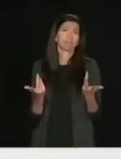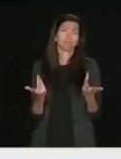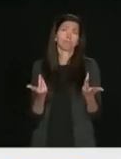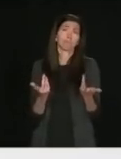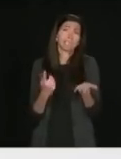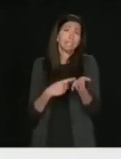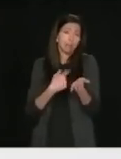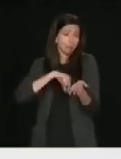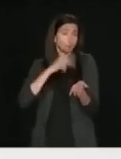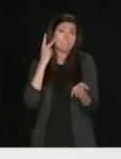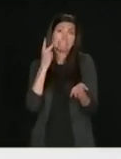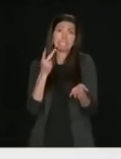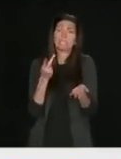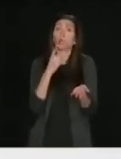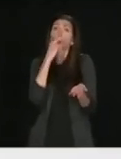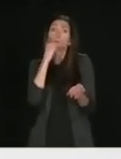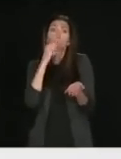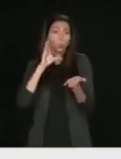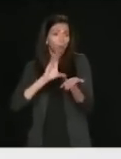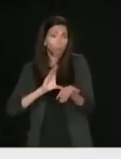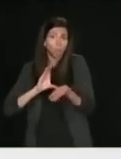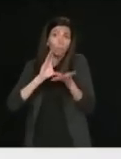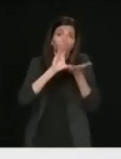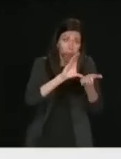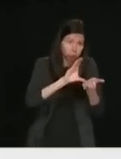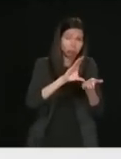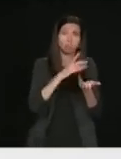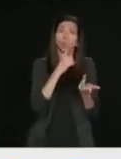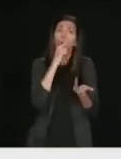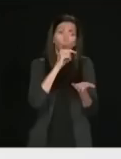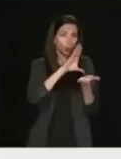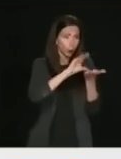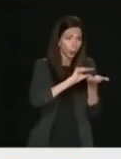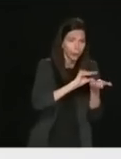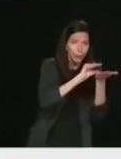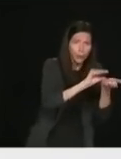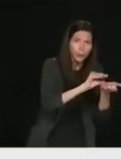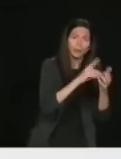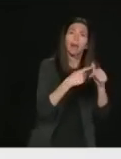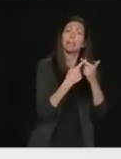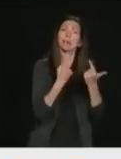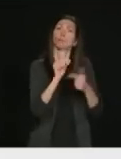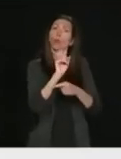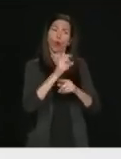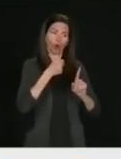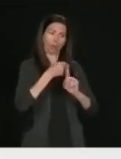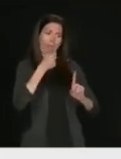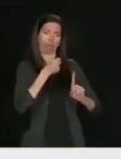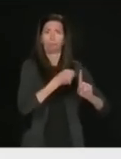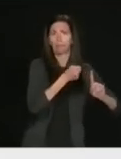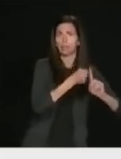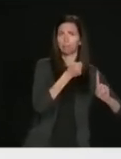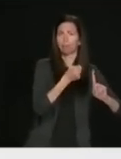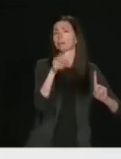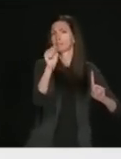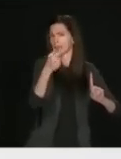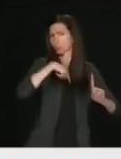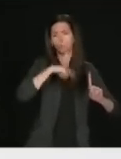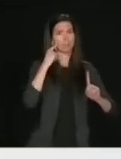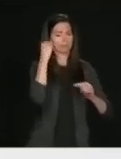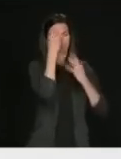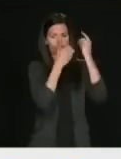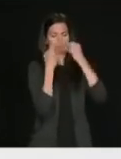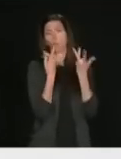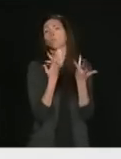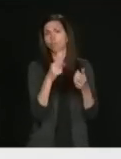to multilateral institutions and the functioning of those multilateral institutions. And I think as we move through